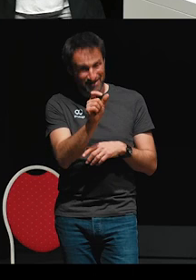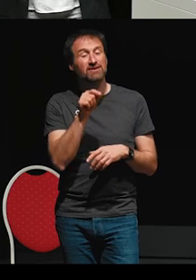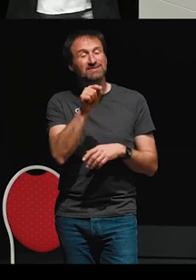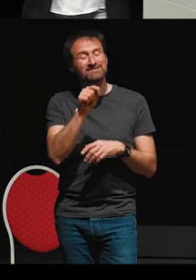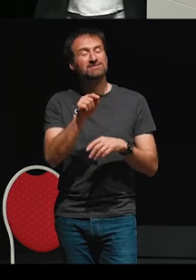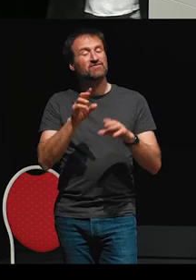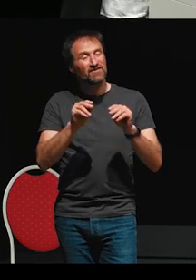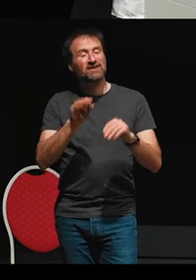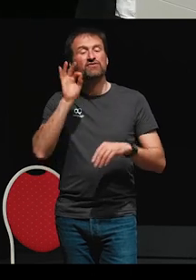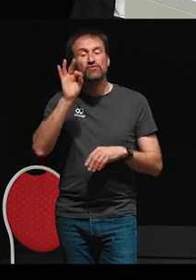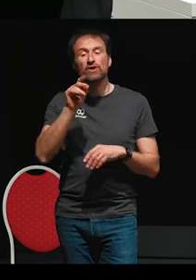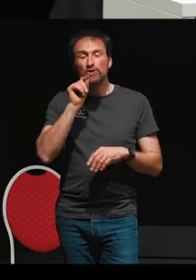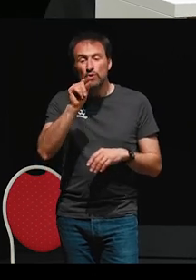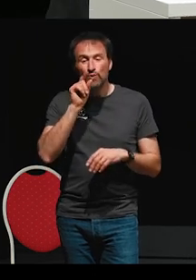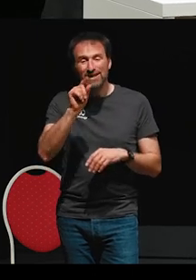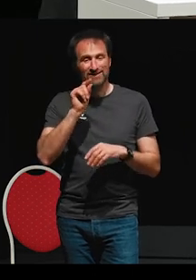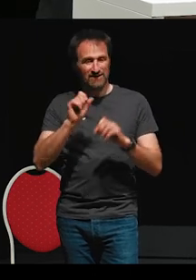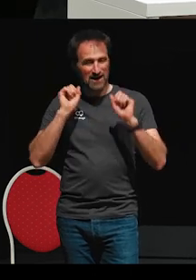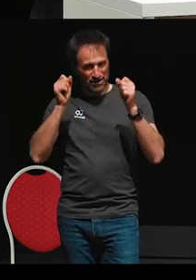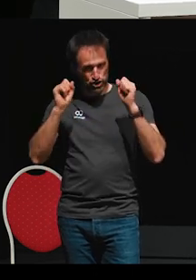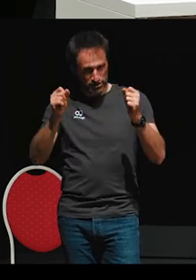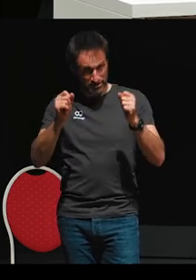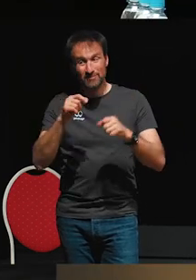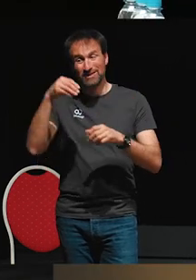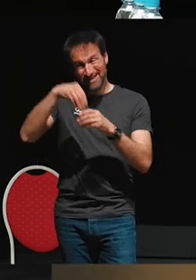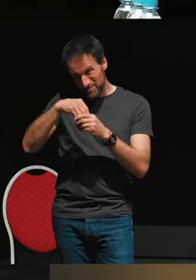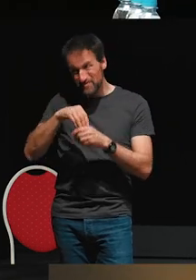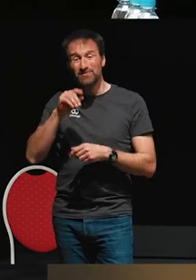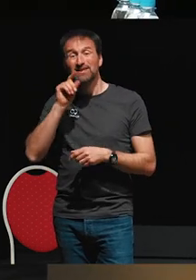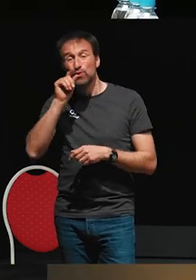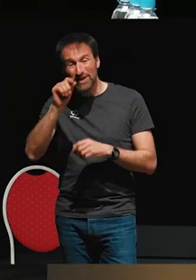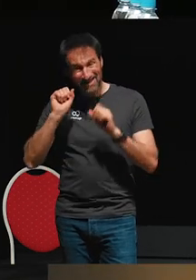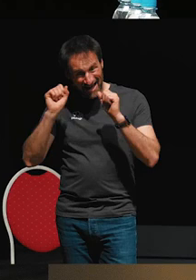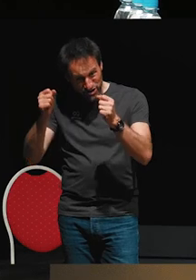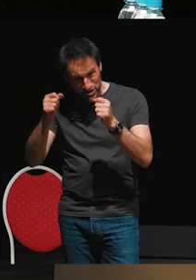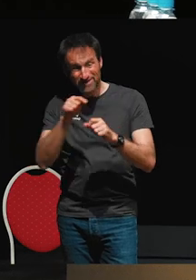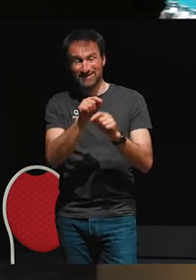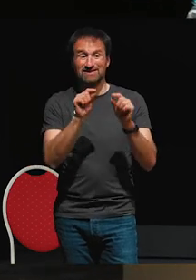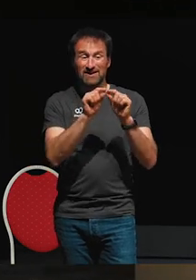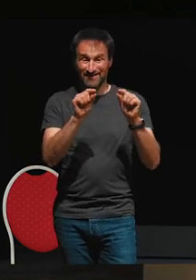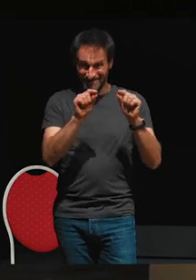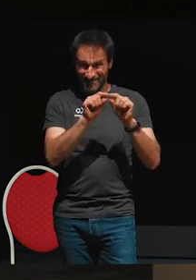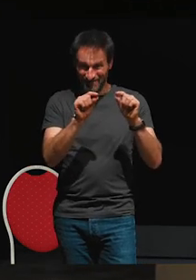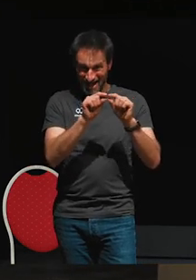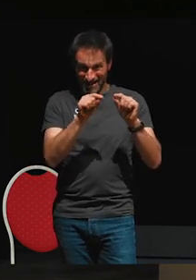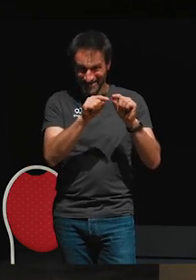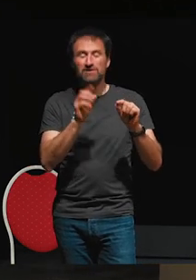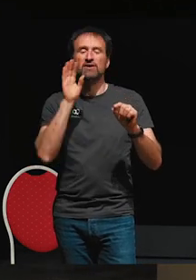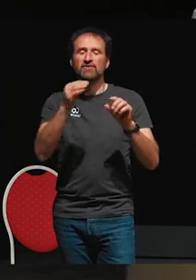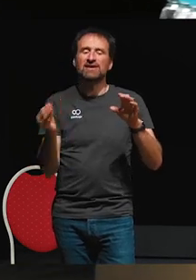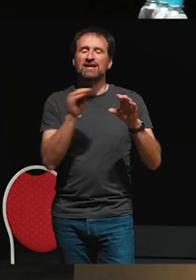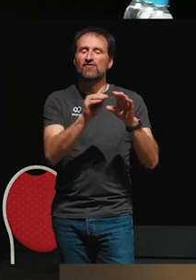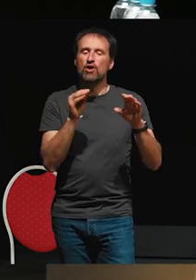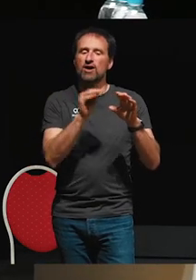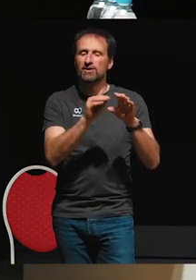tweeting action. So in tweet action, that field is going to be filled with the text of the